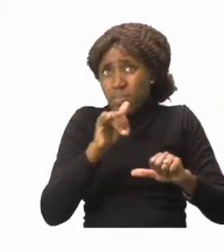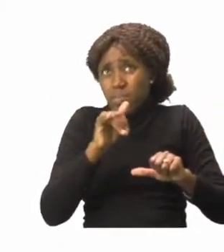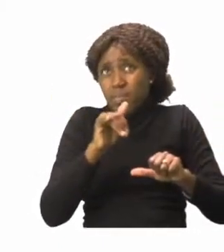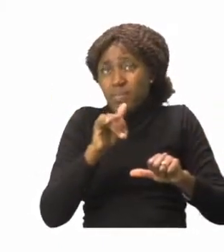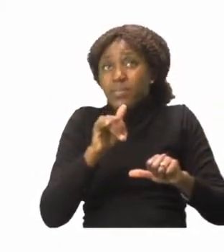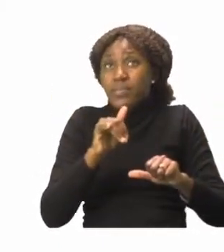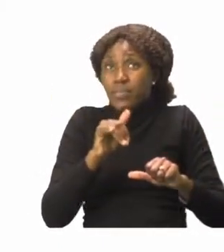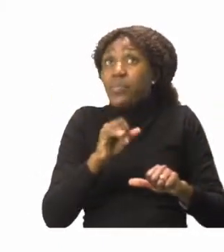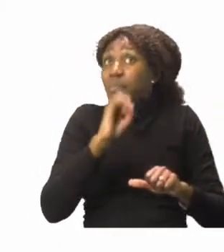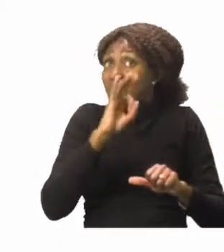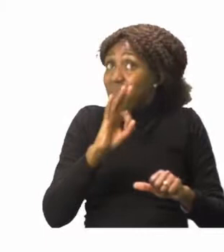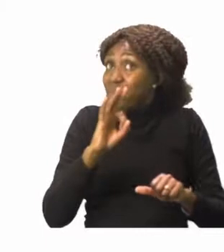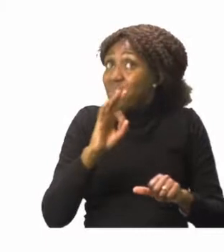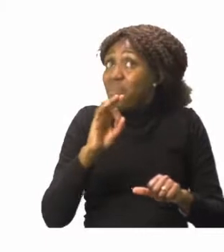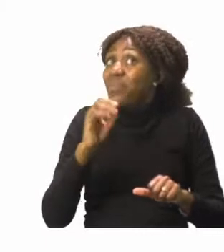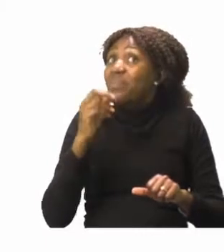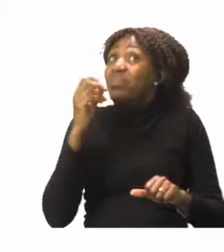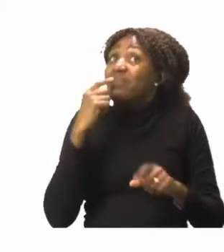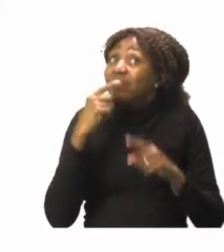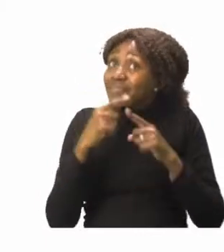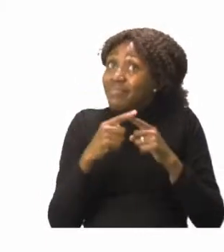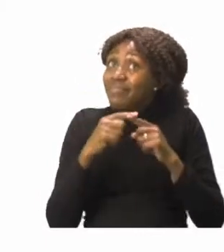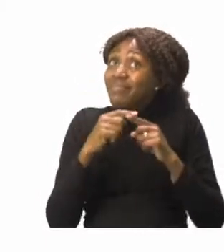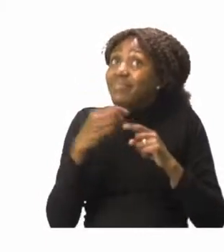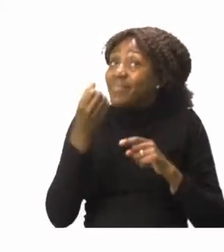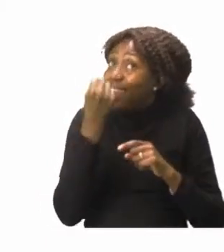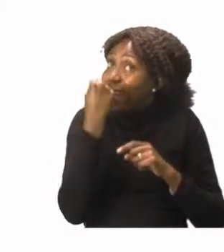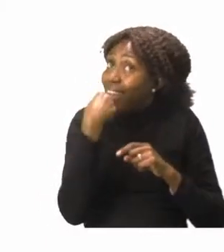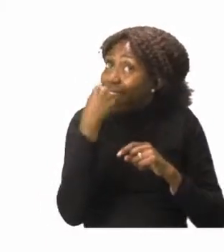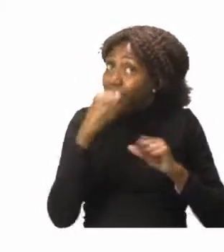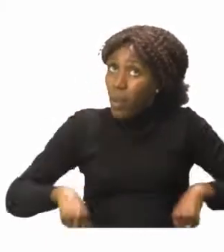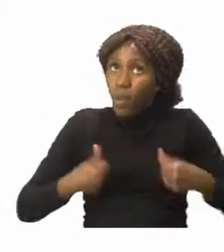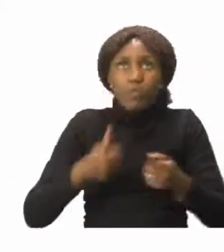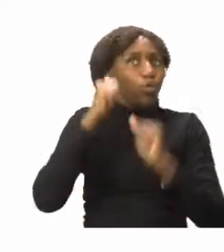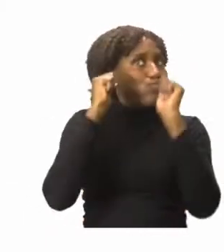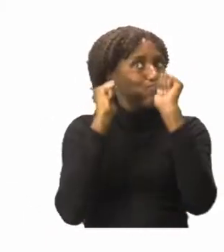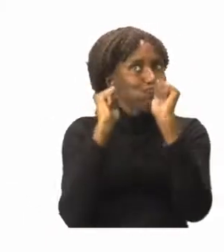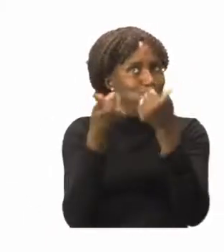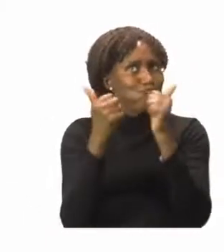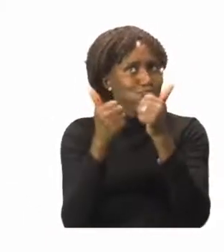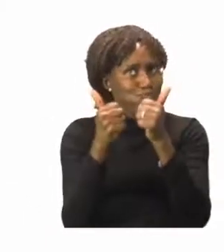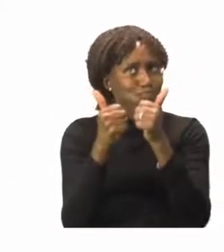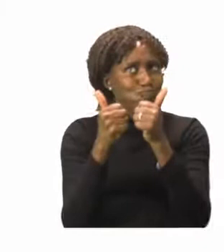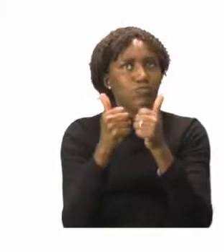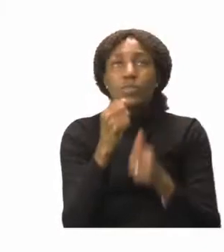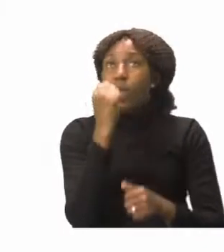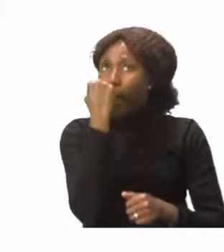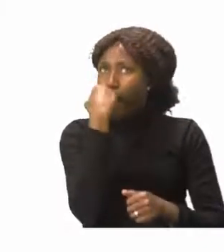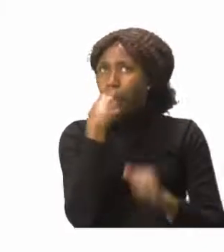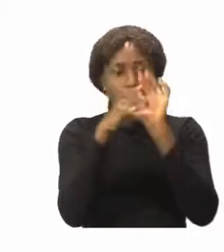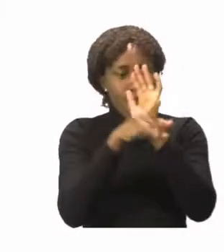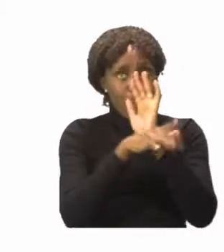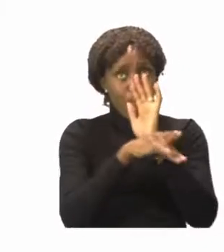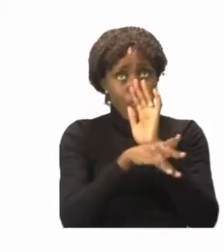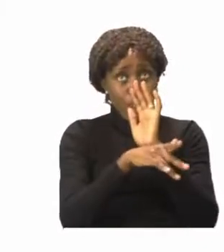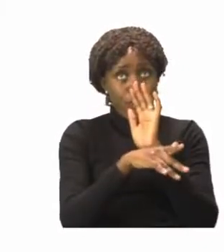If you said an apple is healthy, well done! An apple is a fruit.